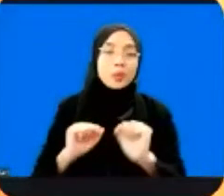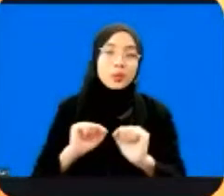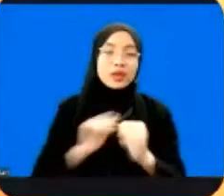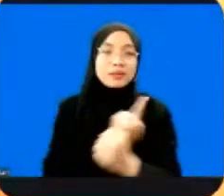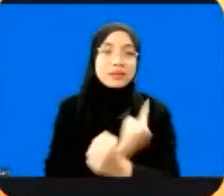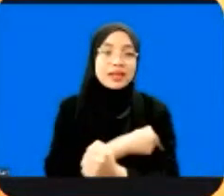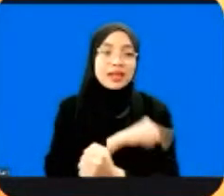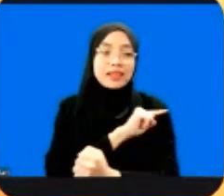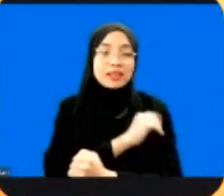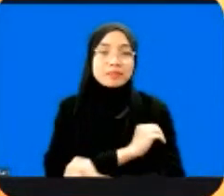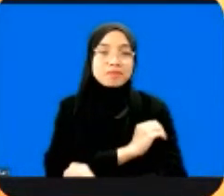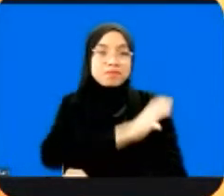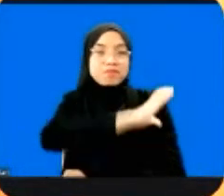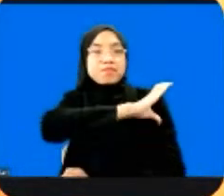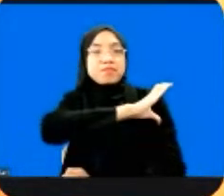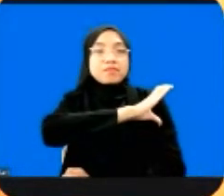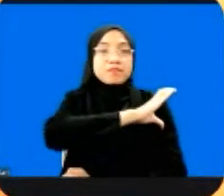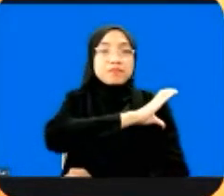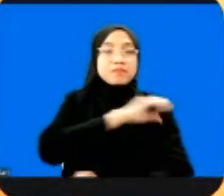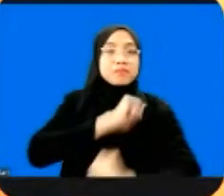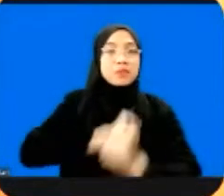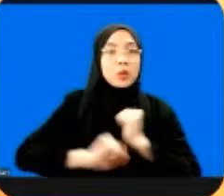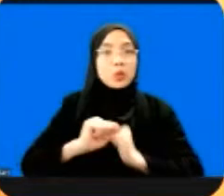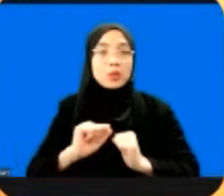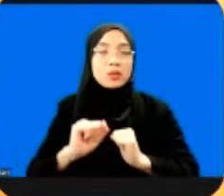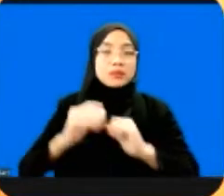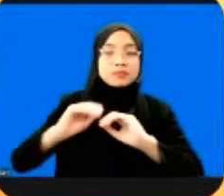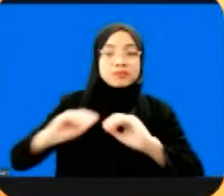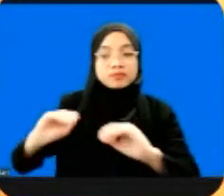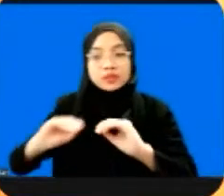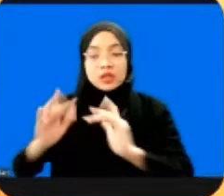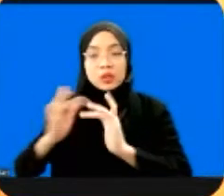education roadshow to many cities in Indonesia,